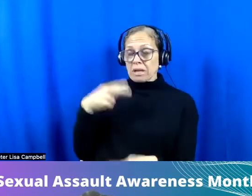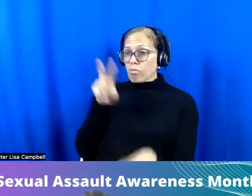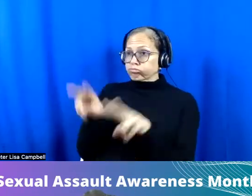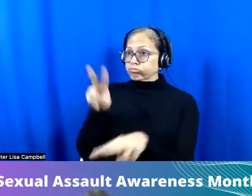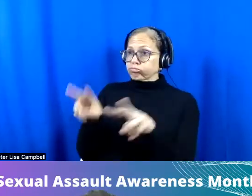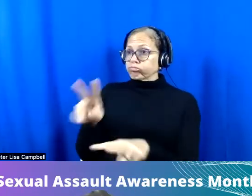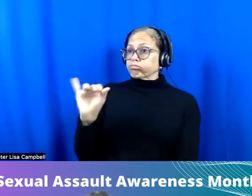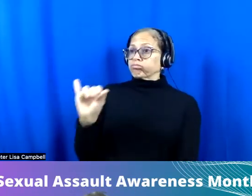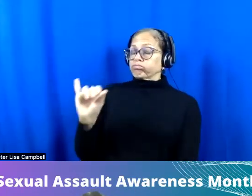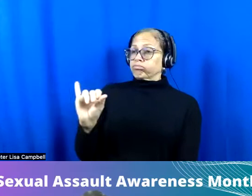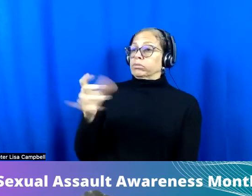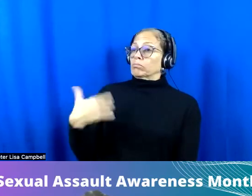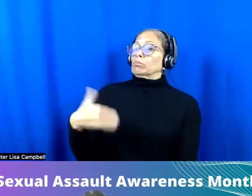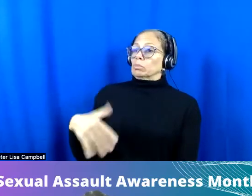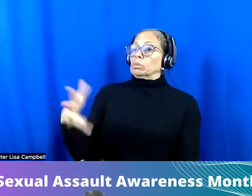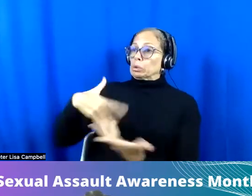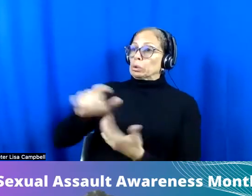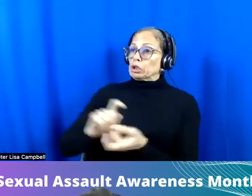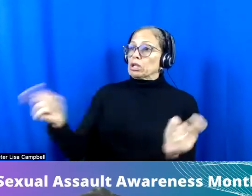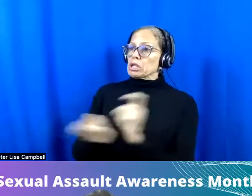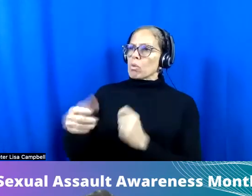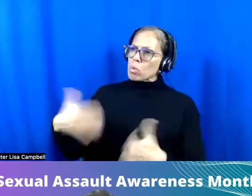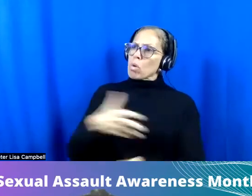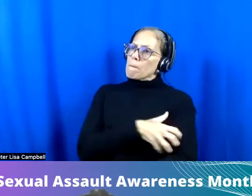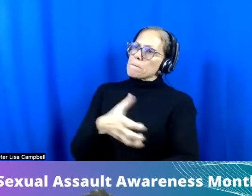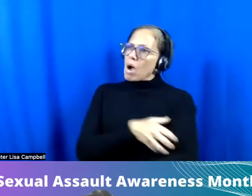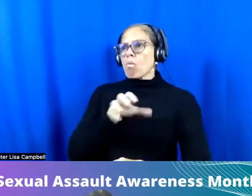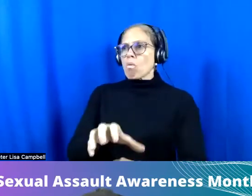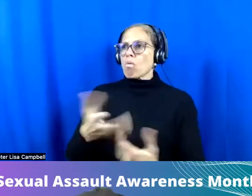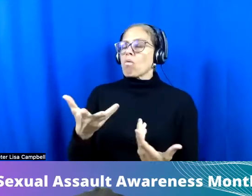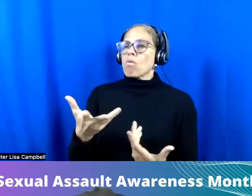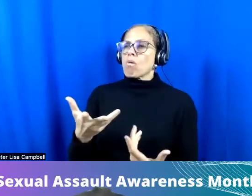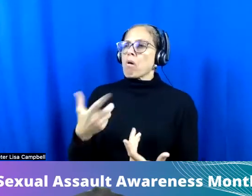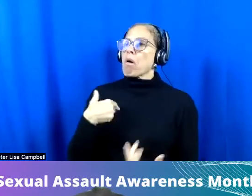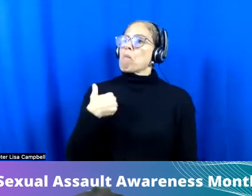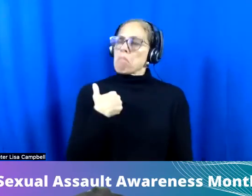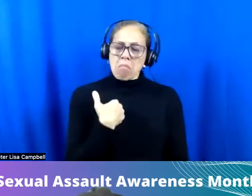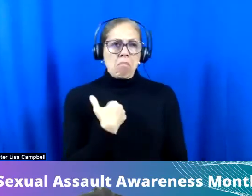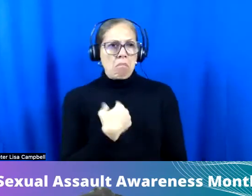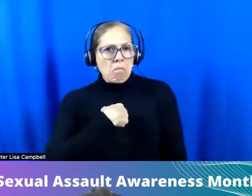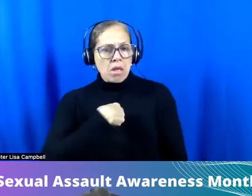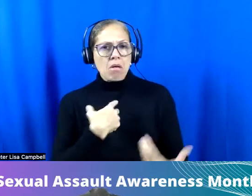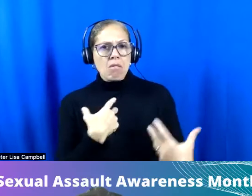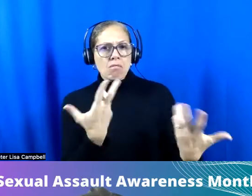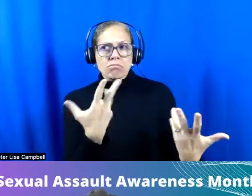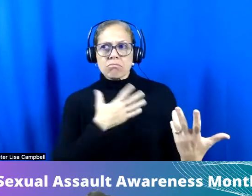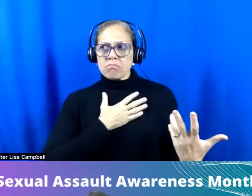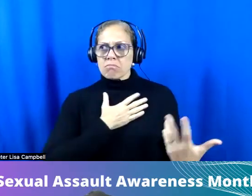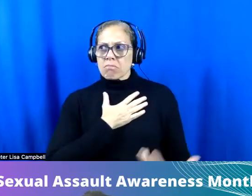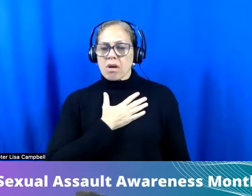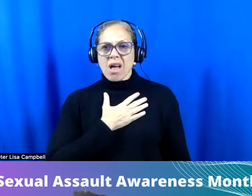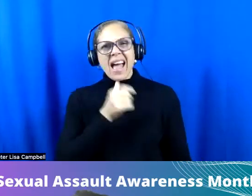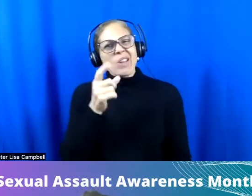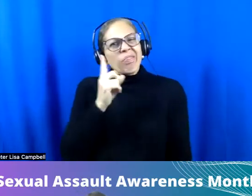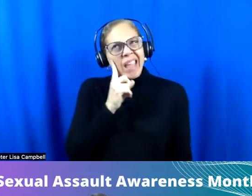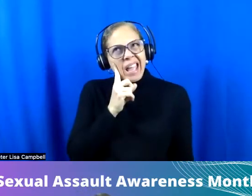of social change. And so I decided that I wanted to spend a huge part. I didn't think I would spend